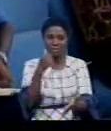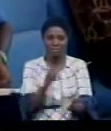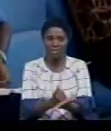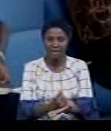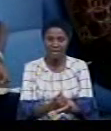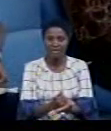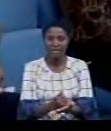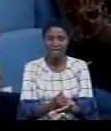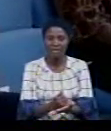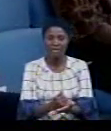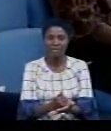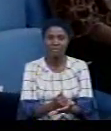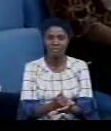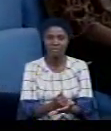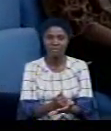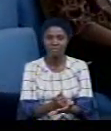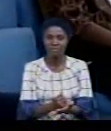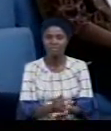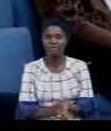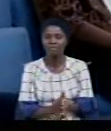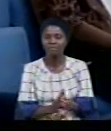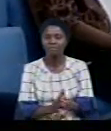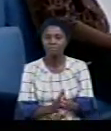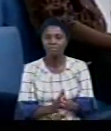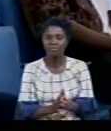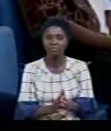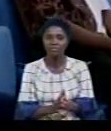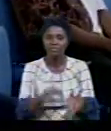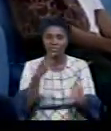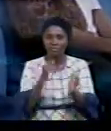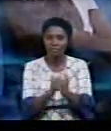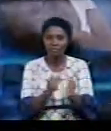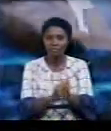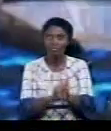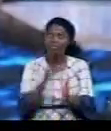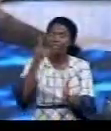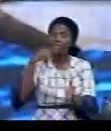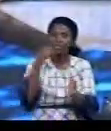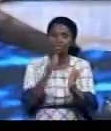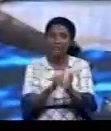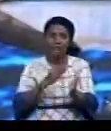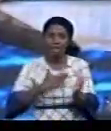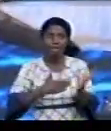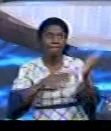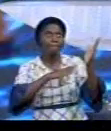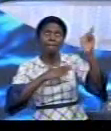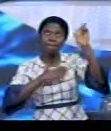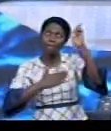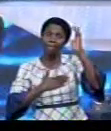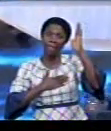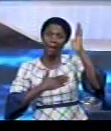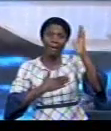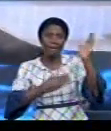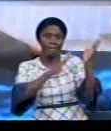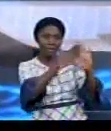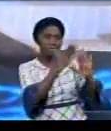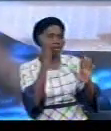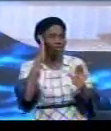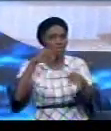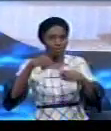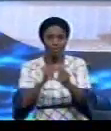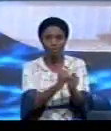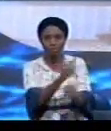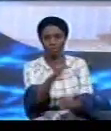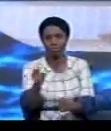That's what we believe. That's what the word says. It says, my presence shall go with you. And therefore, we don't need